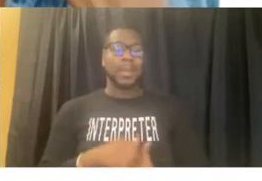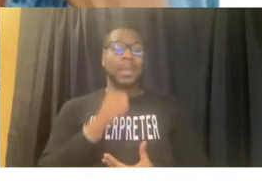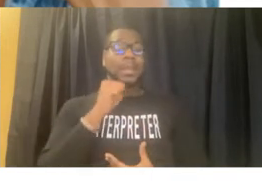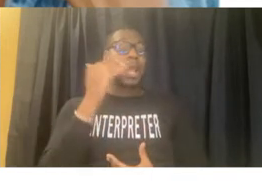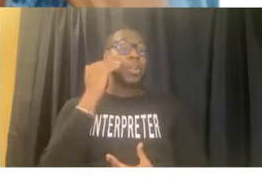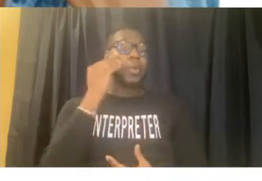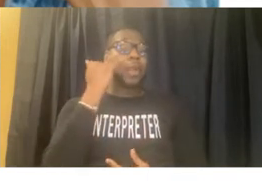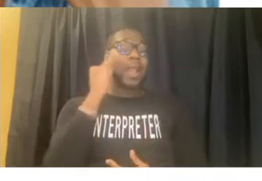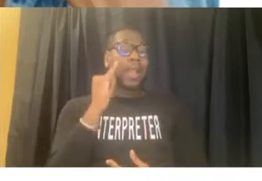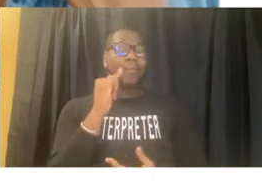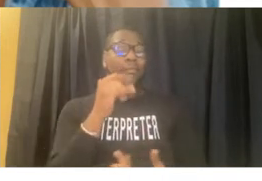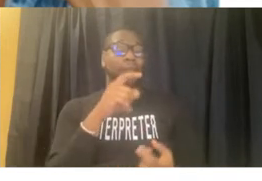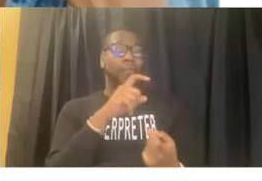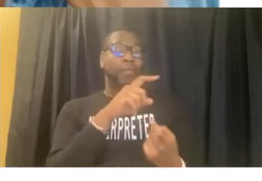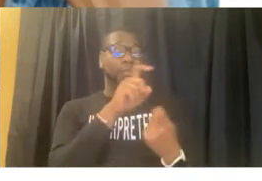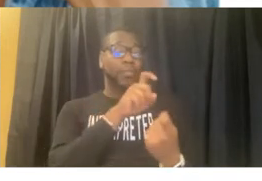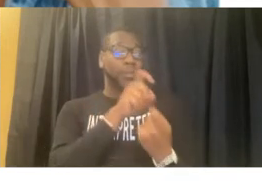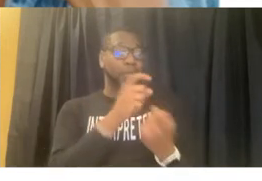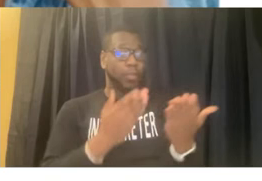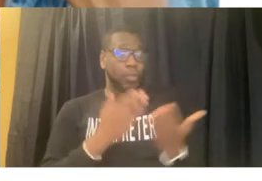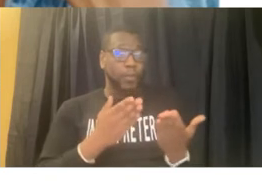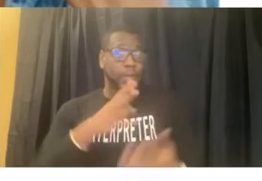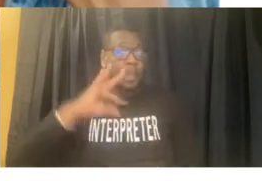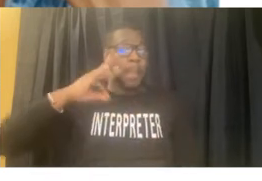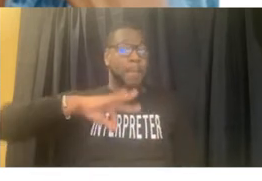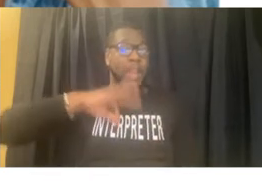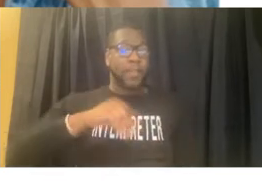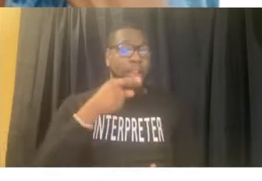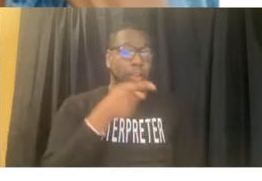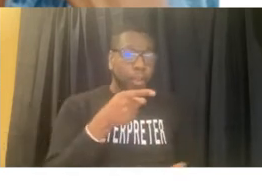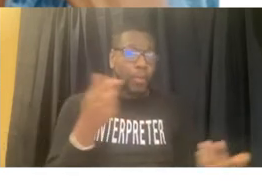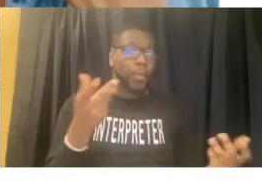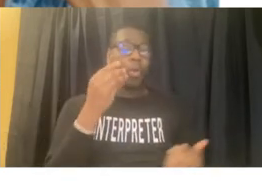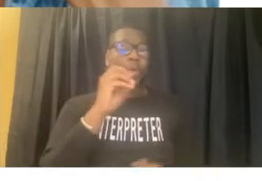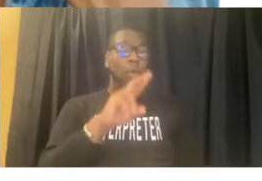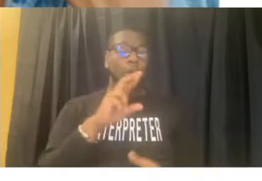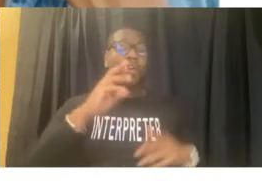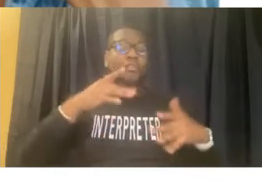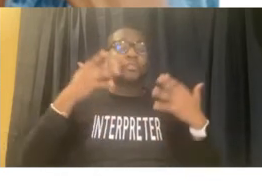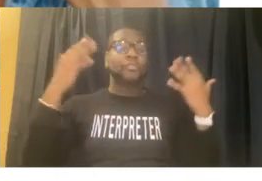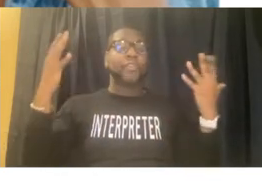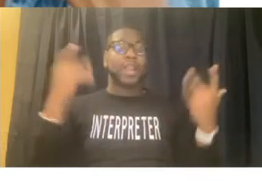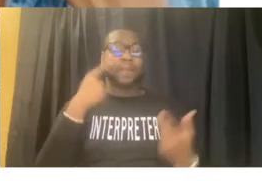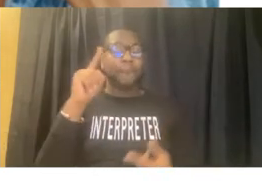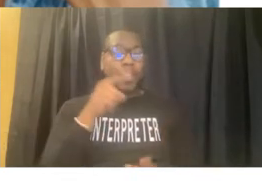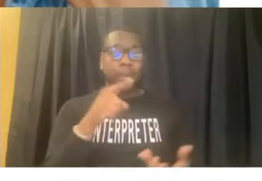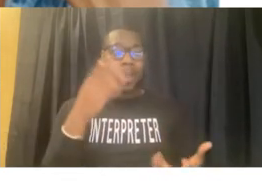specific or LGBTQ+ friendly, because a lot of times, sometimes institutions will not make that